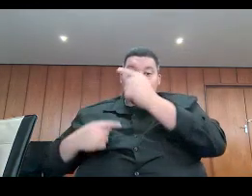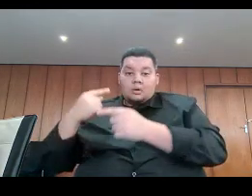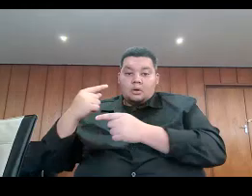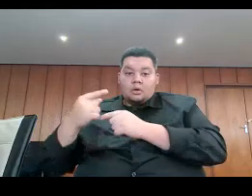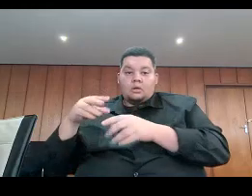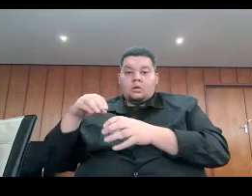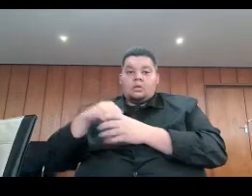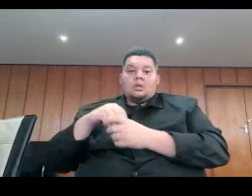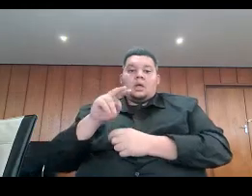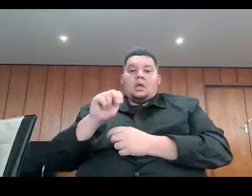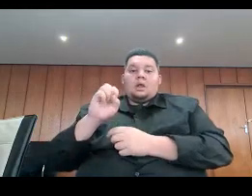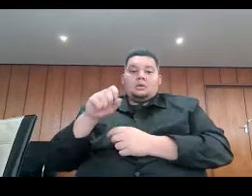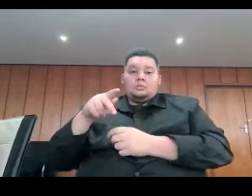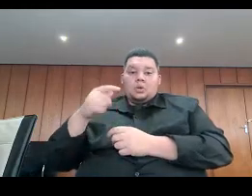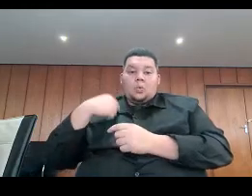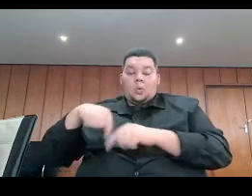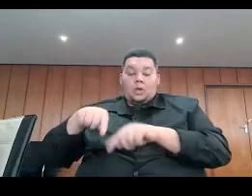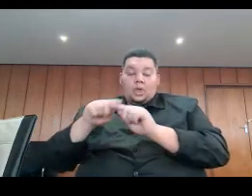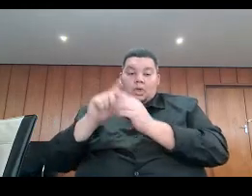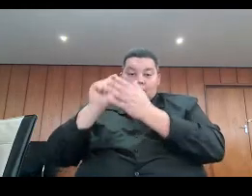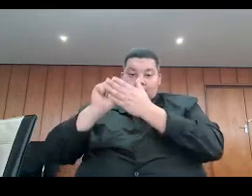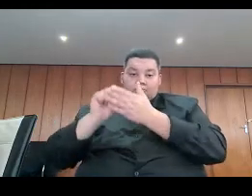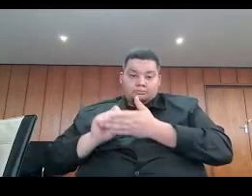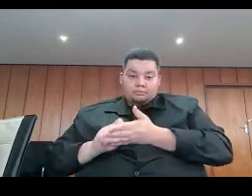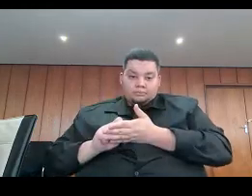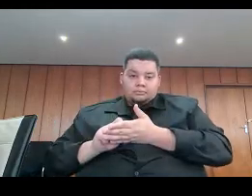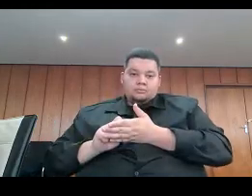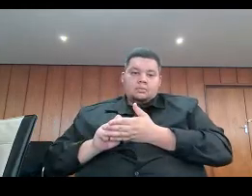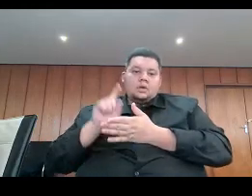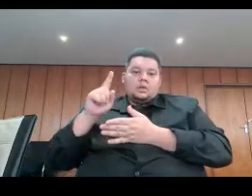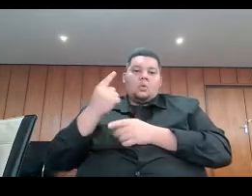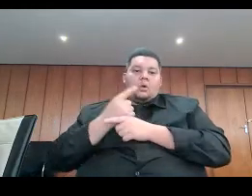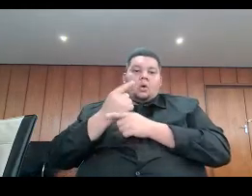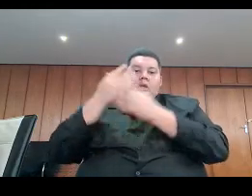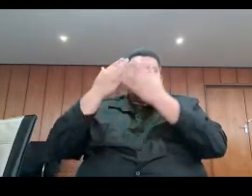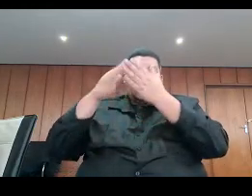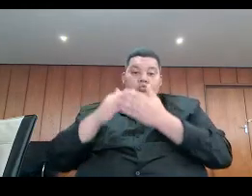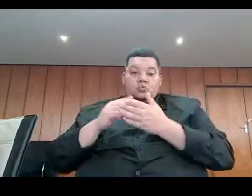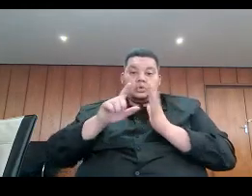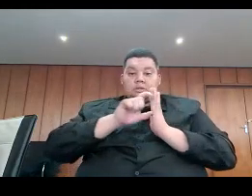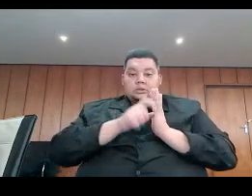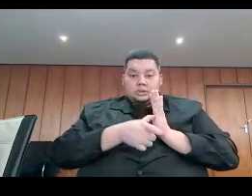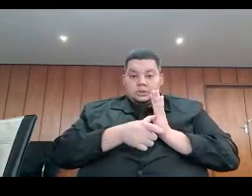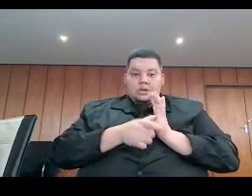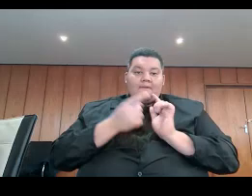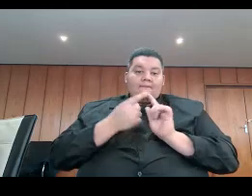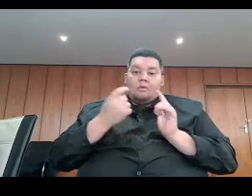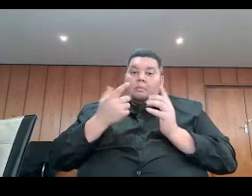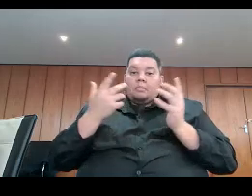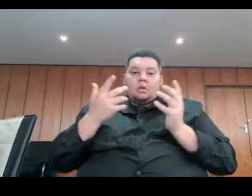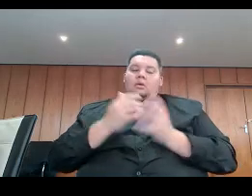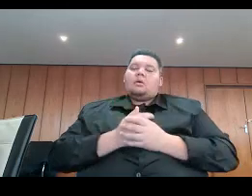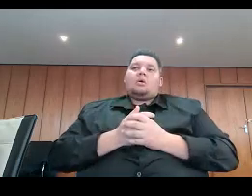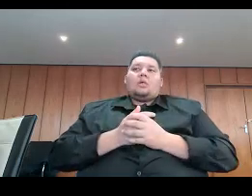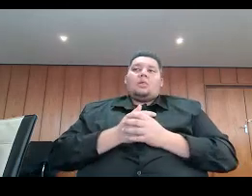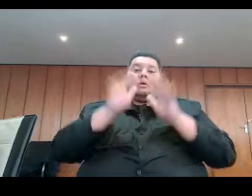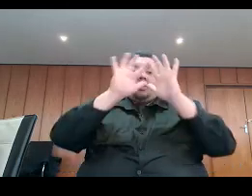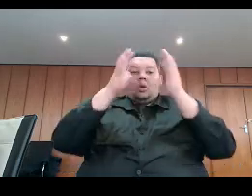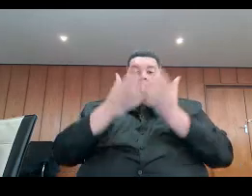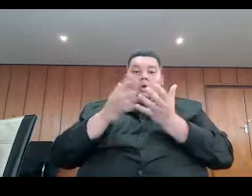in the NSP that were written up then. They excluded disability from the Global